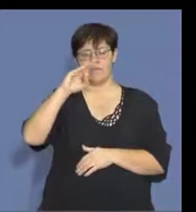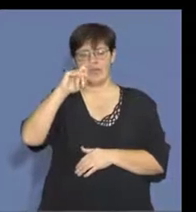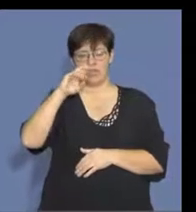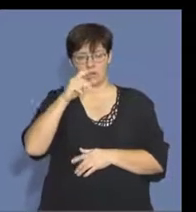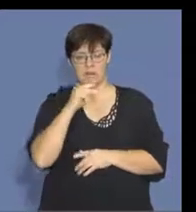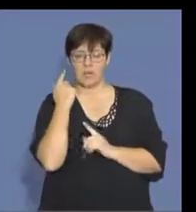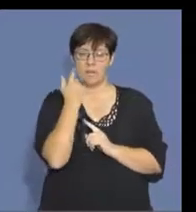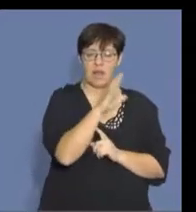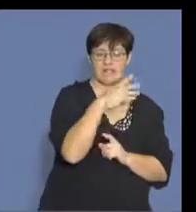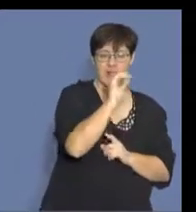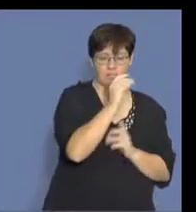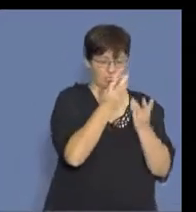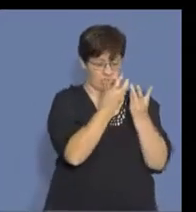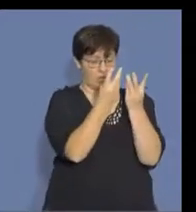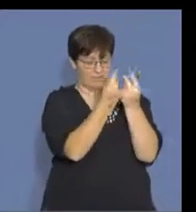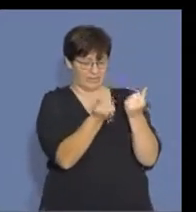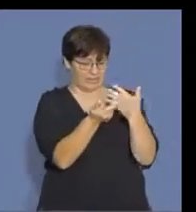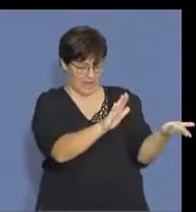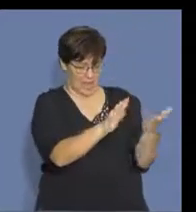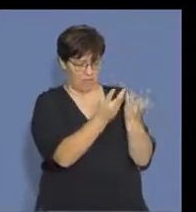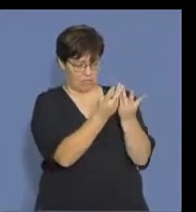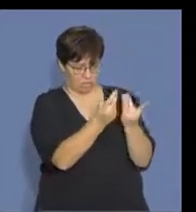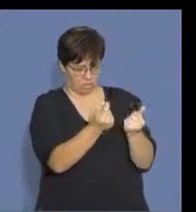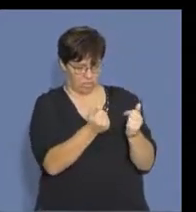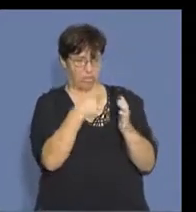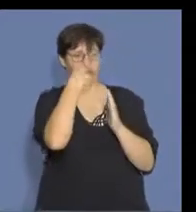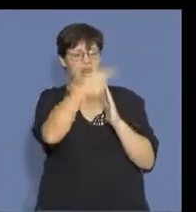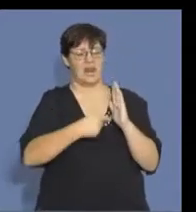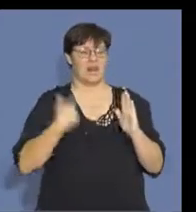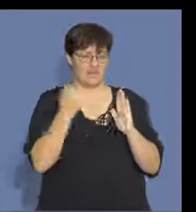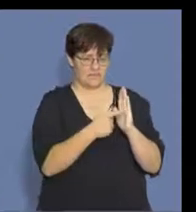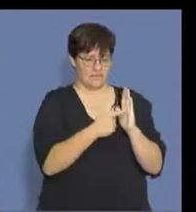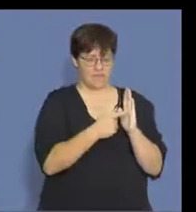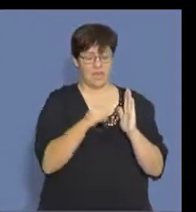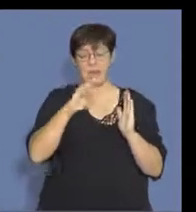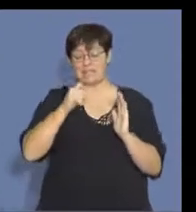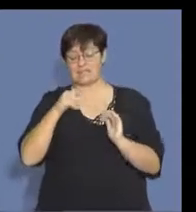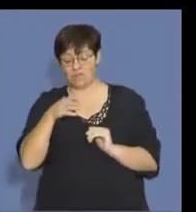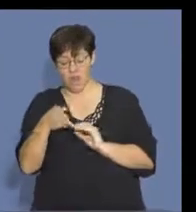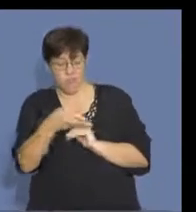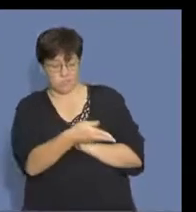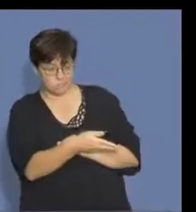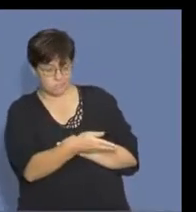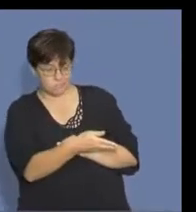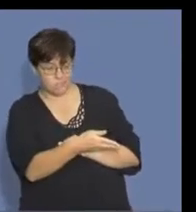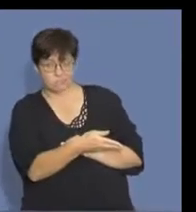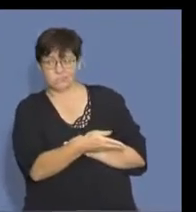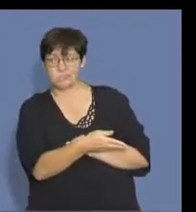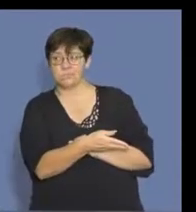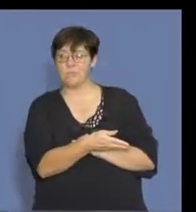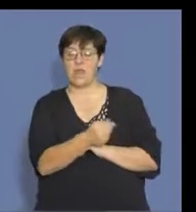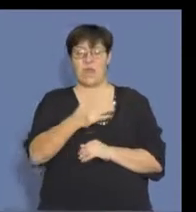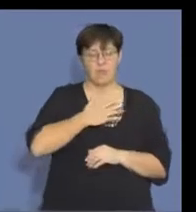animals that decompose during the process of their cycles of life. The bacteria in these, as I mentioned, the anaerobic